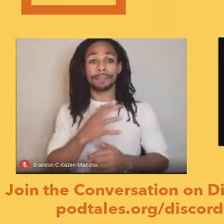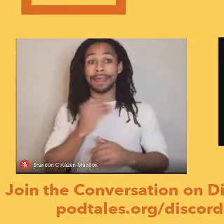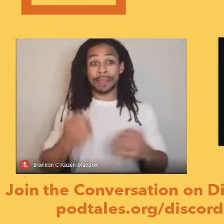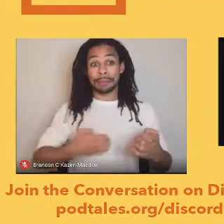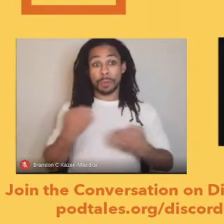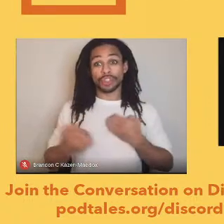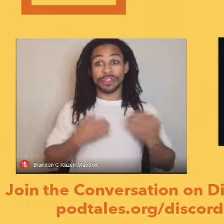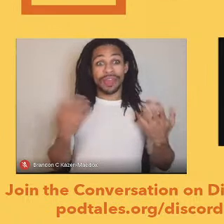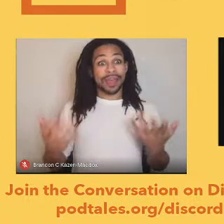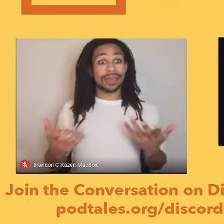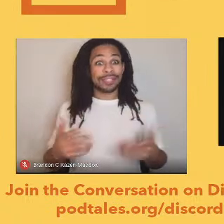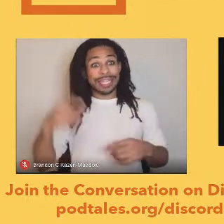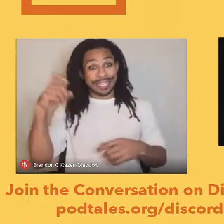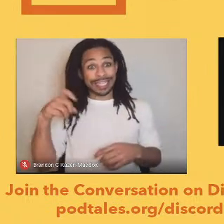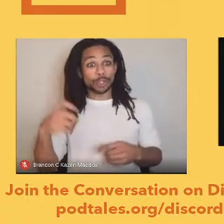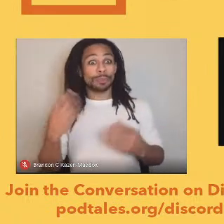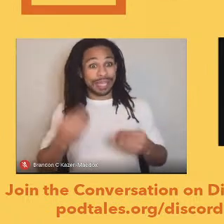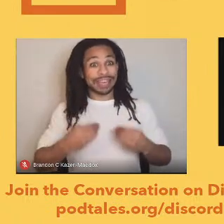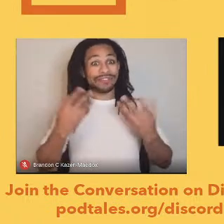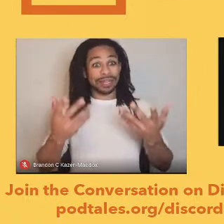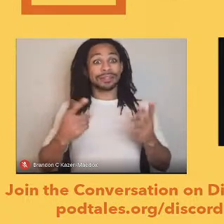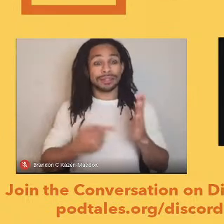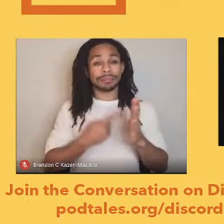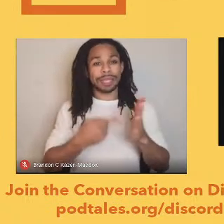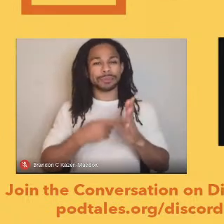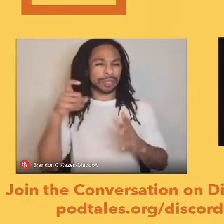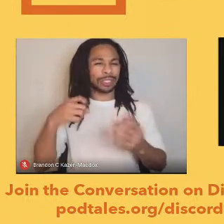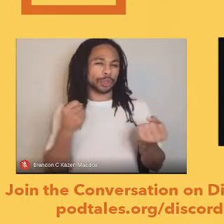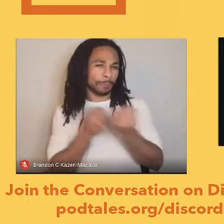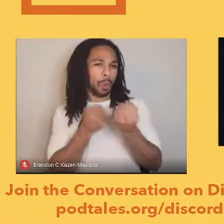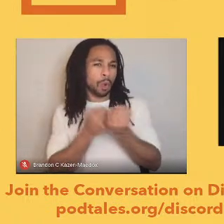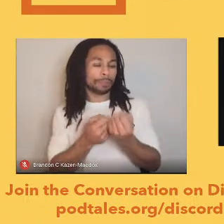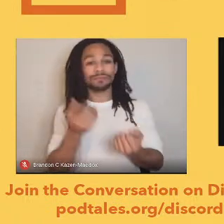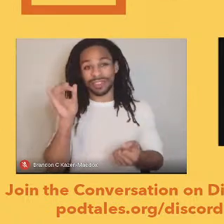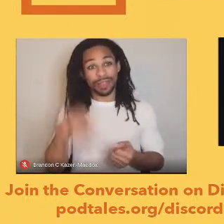emotions that need to be given some support, right?